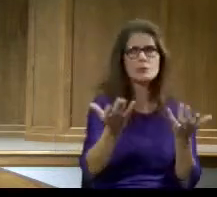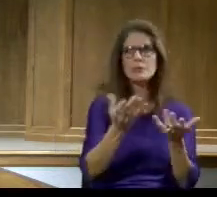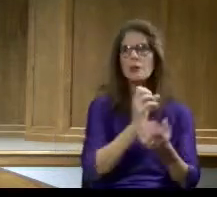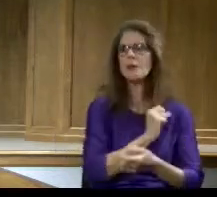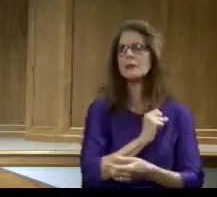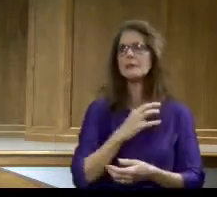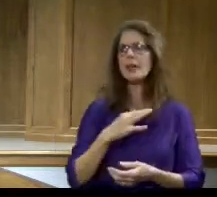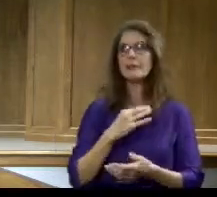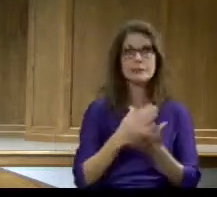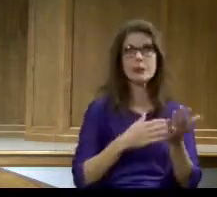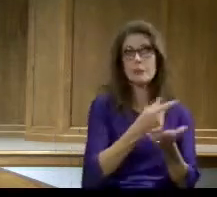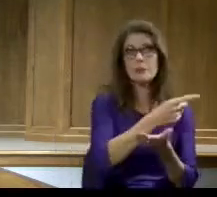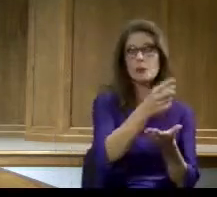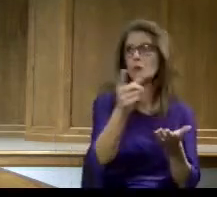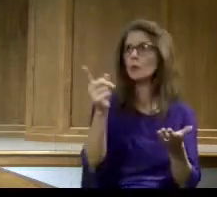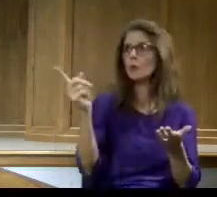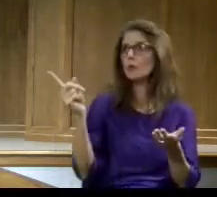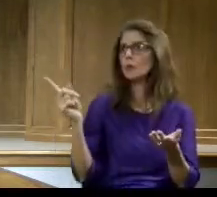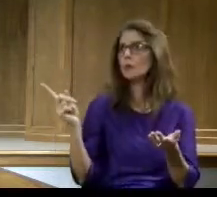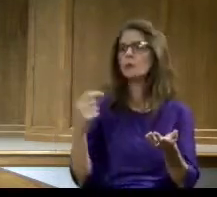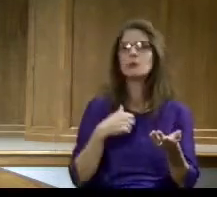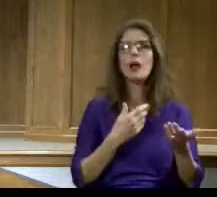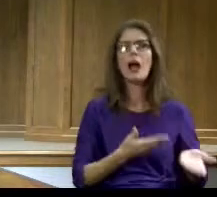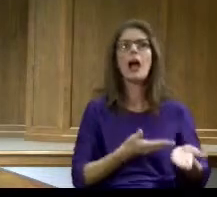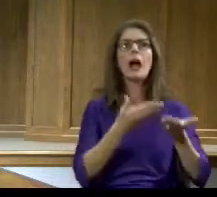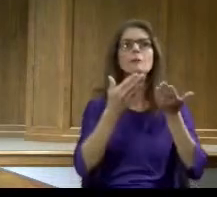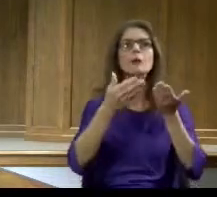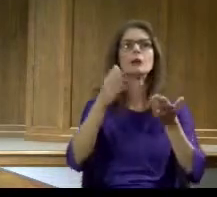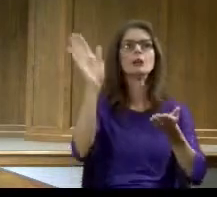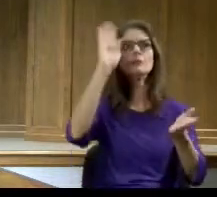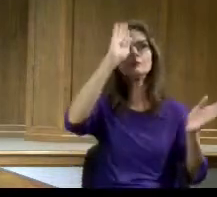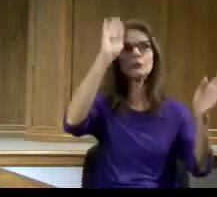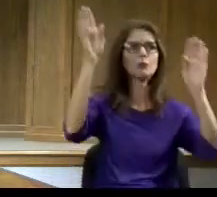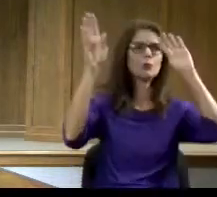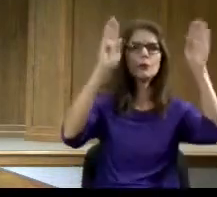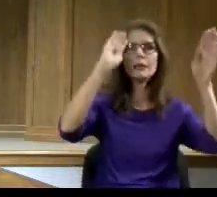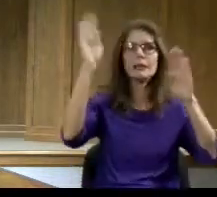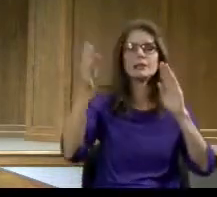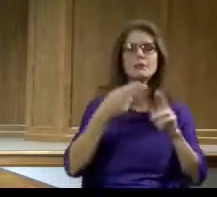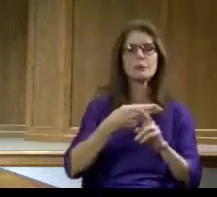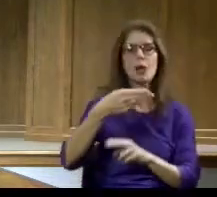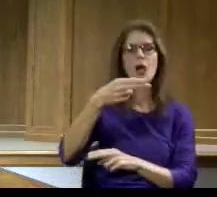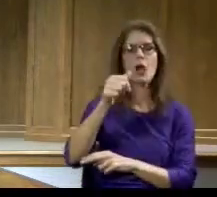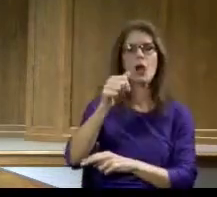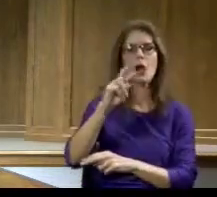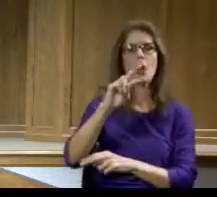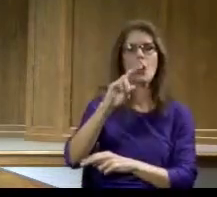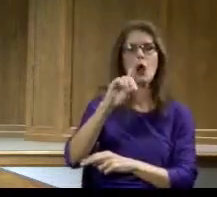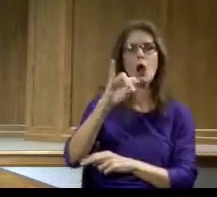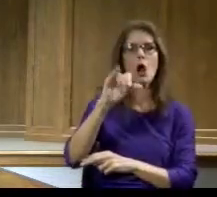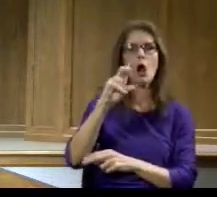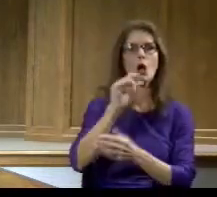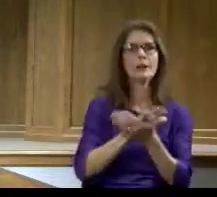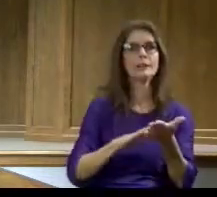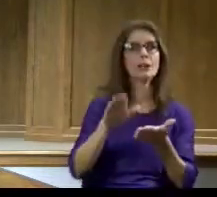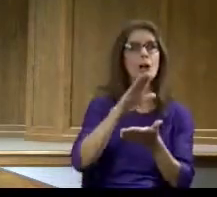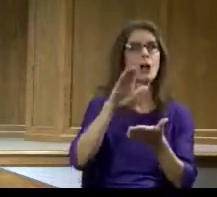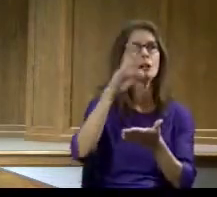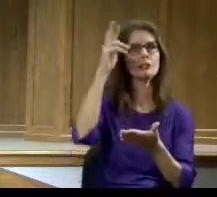you. And I bring you greetings from Harding School of Theology in Memphis, Tennessee.